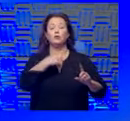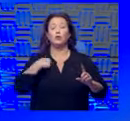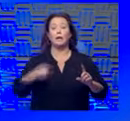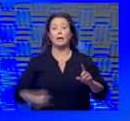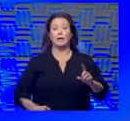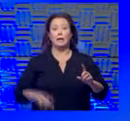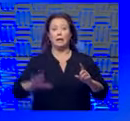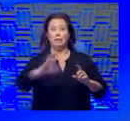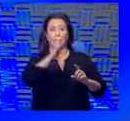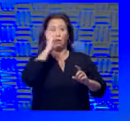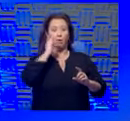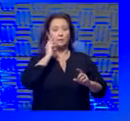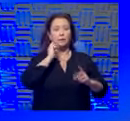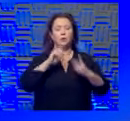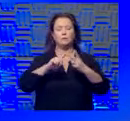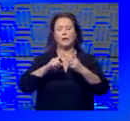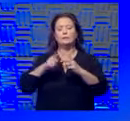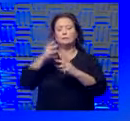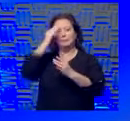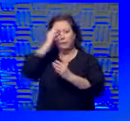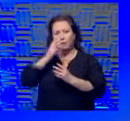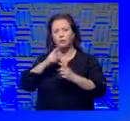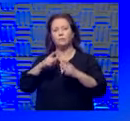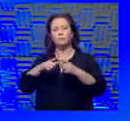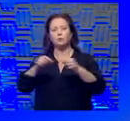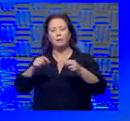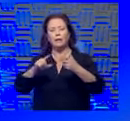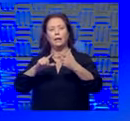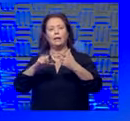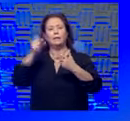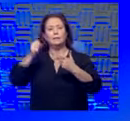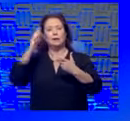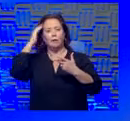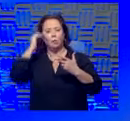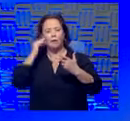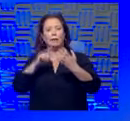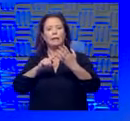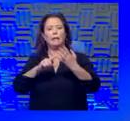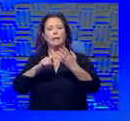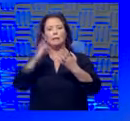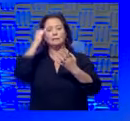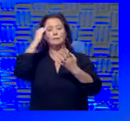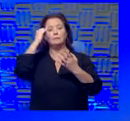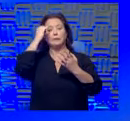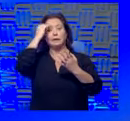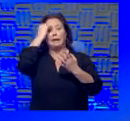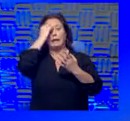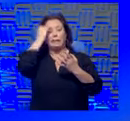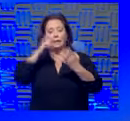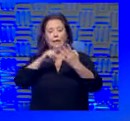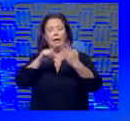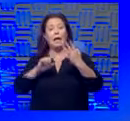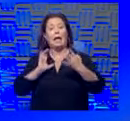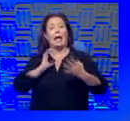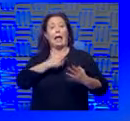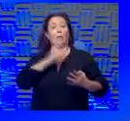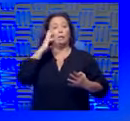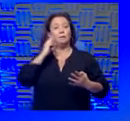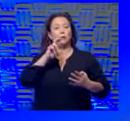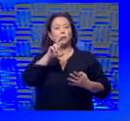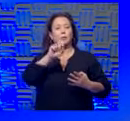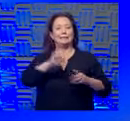their experience. And then we got a little bit from Japan and South Korea, and then, of course, Italy. And I think our experience here is just a little bit different based on different